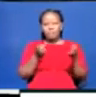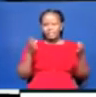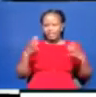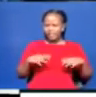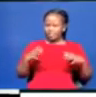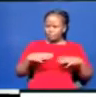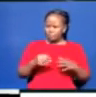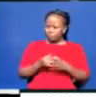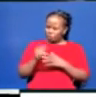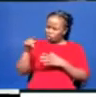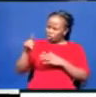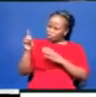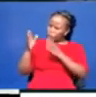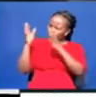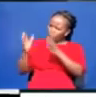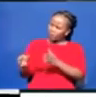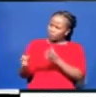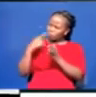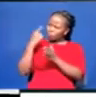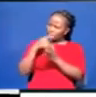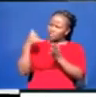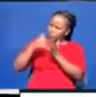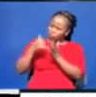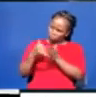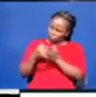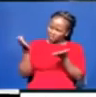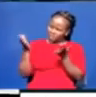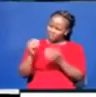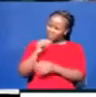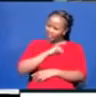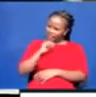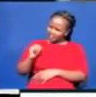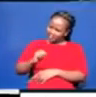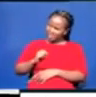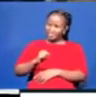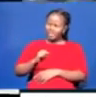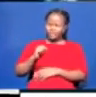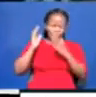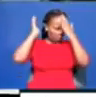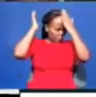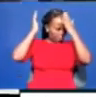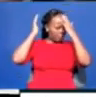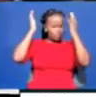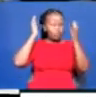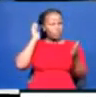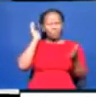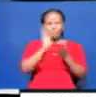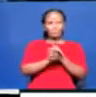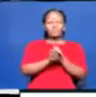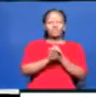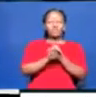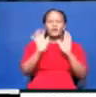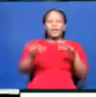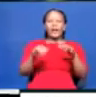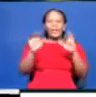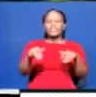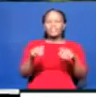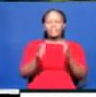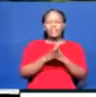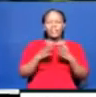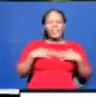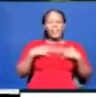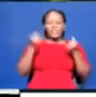person who is guarding devolution in the Senate, you know, Bishop believes agriculture and health should not have been devolved. Probably